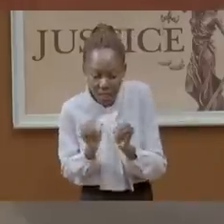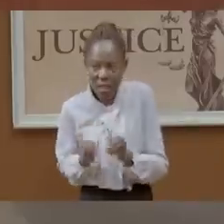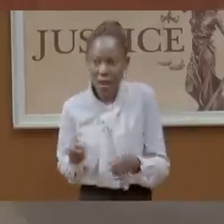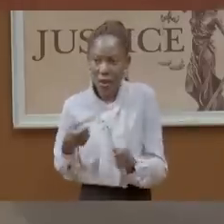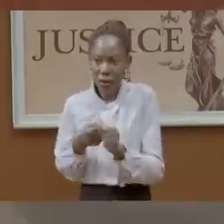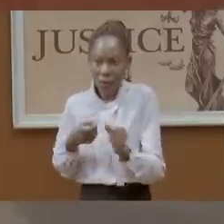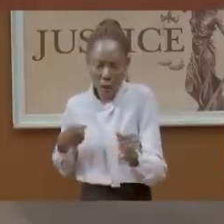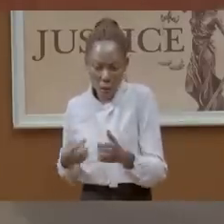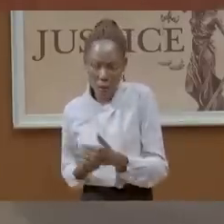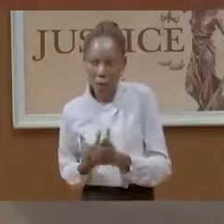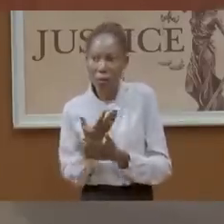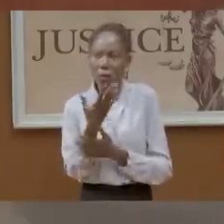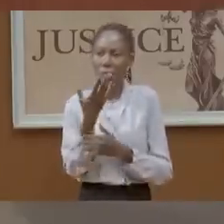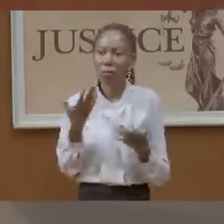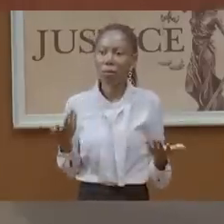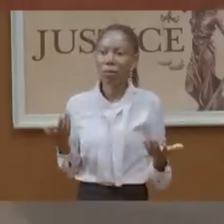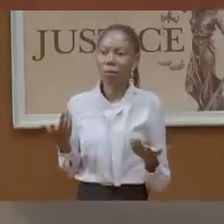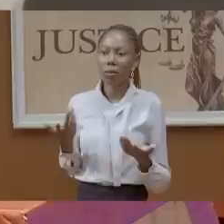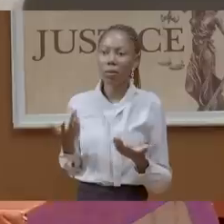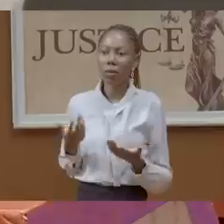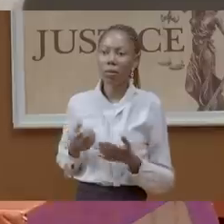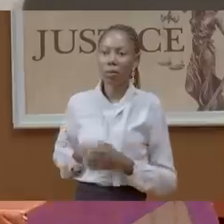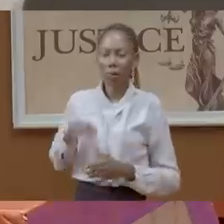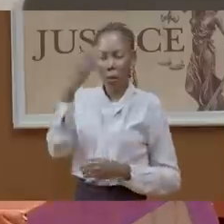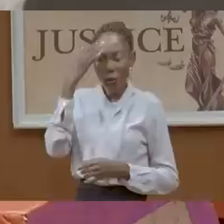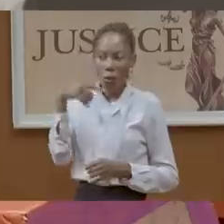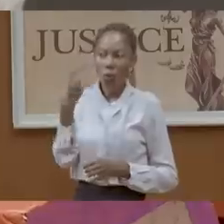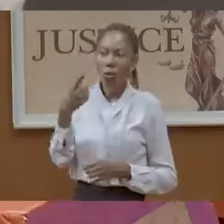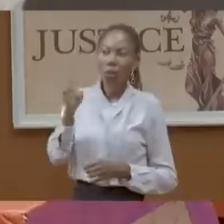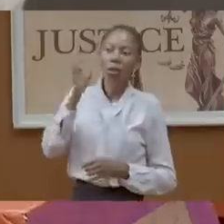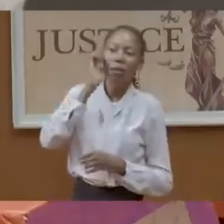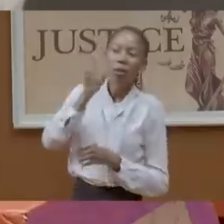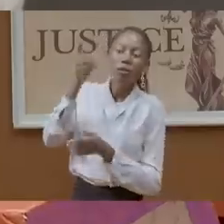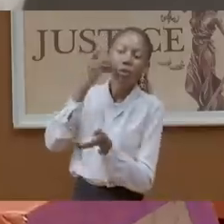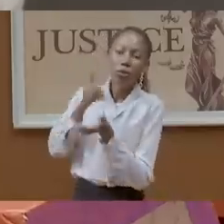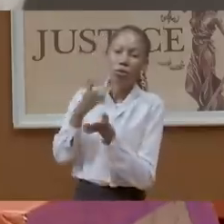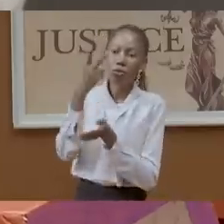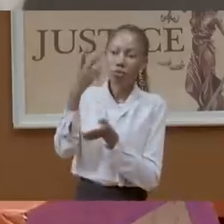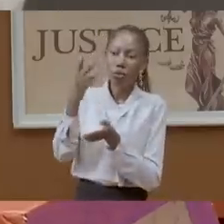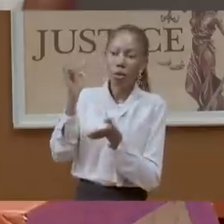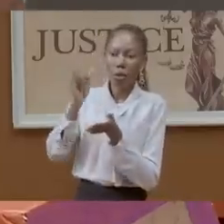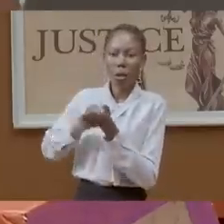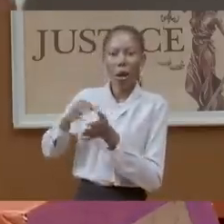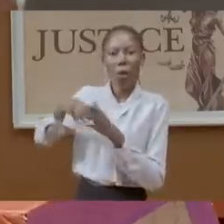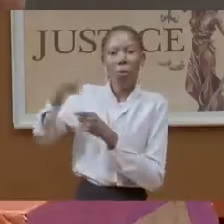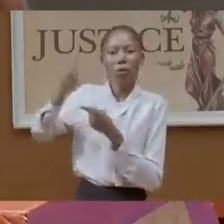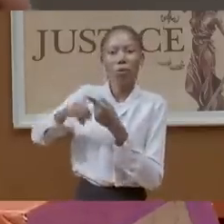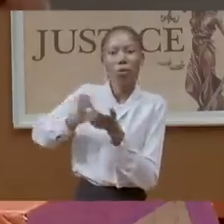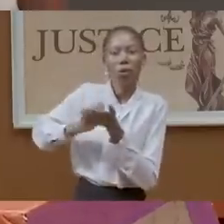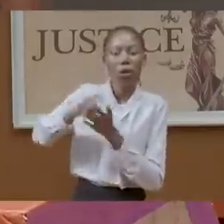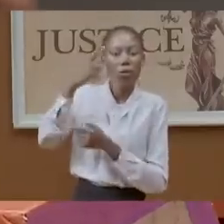children, apart from her and the sister, when they went to write their external, I went to register them. And the one